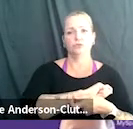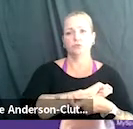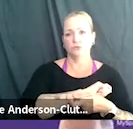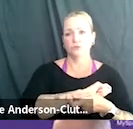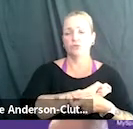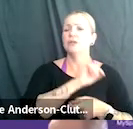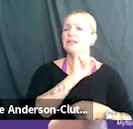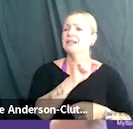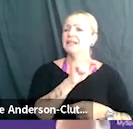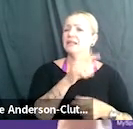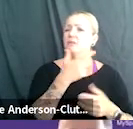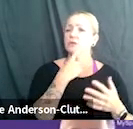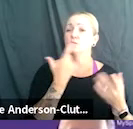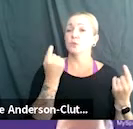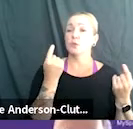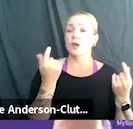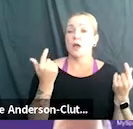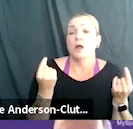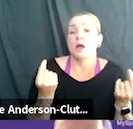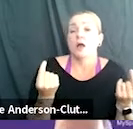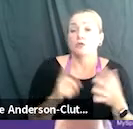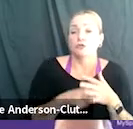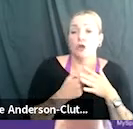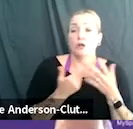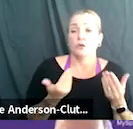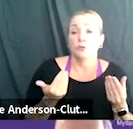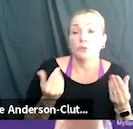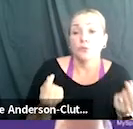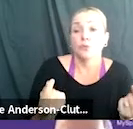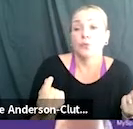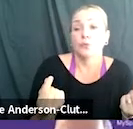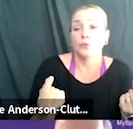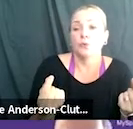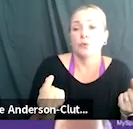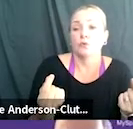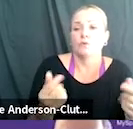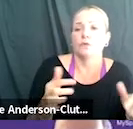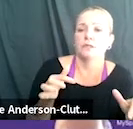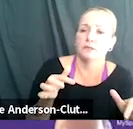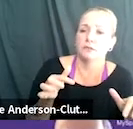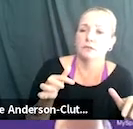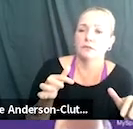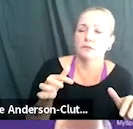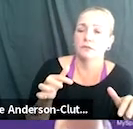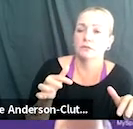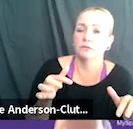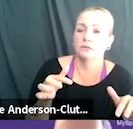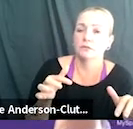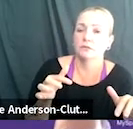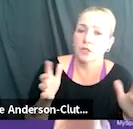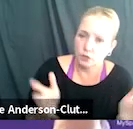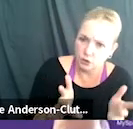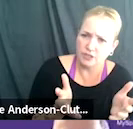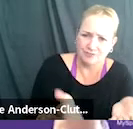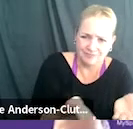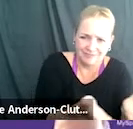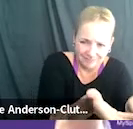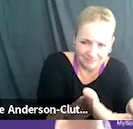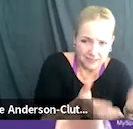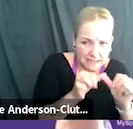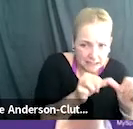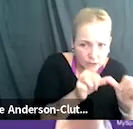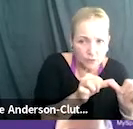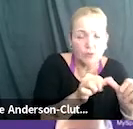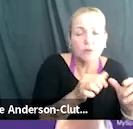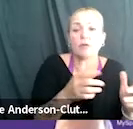So I had actually seen him previously when he was much younger around behavioral issues, which we'll come back to, but I hadn't seen him for several